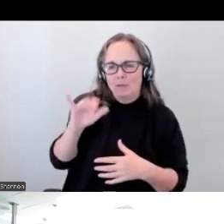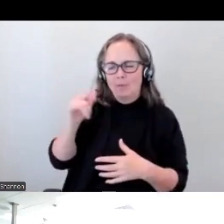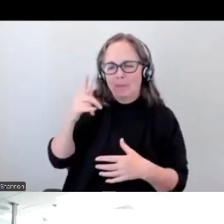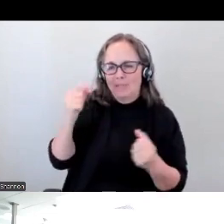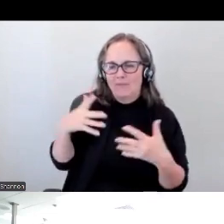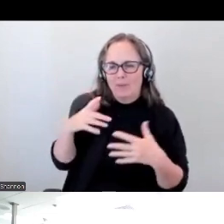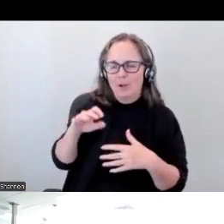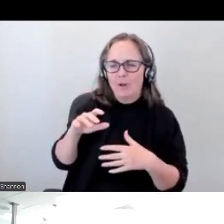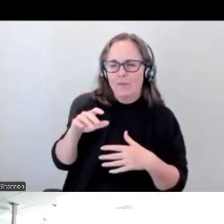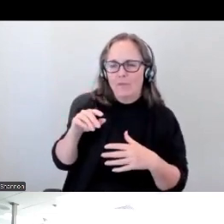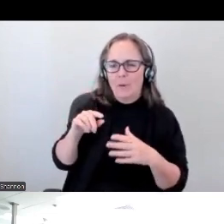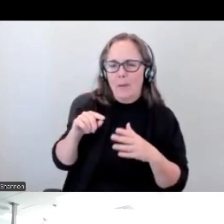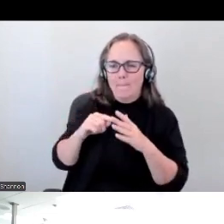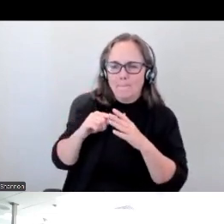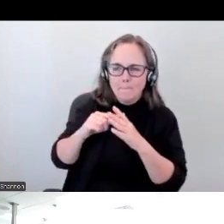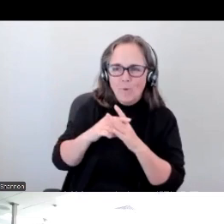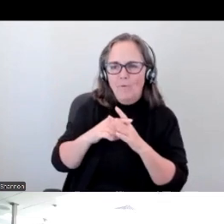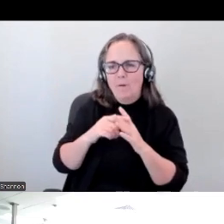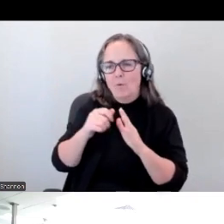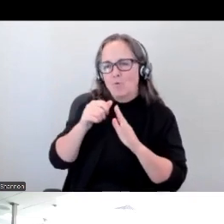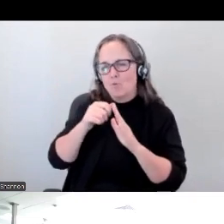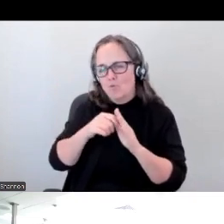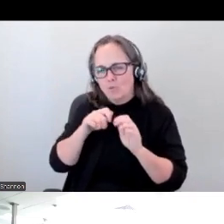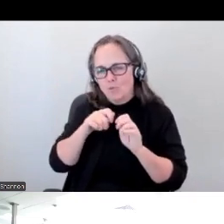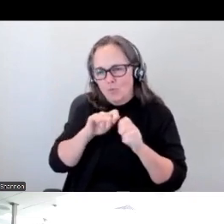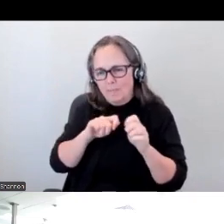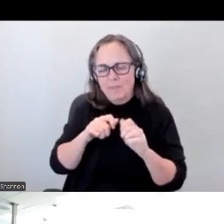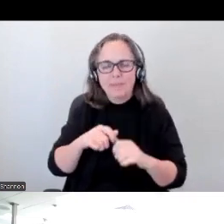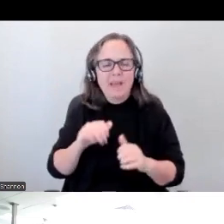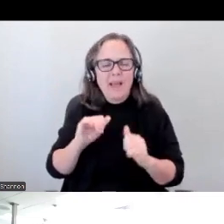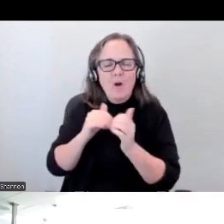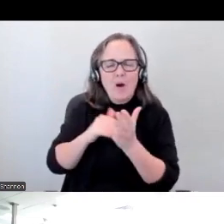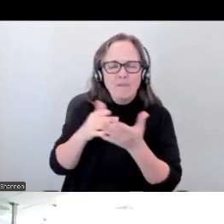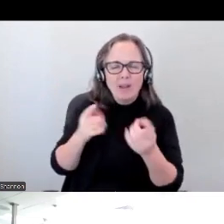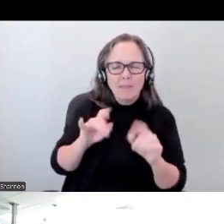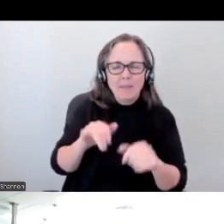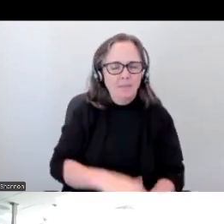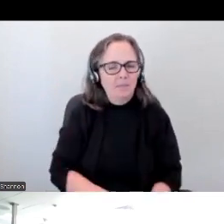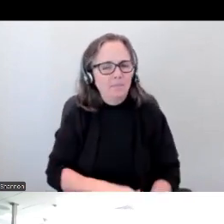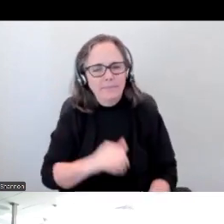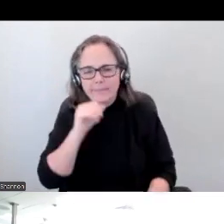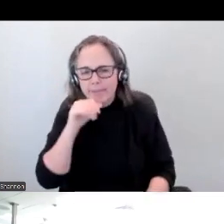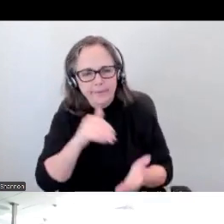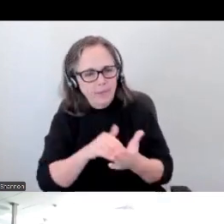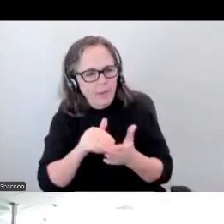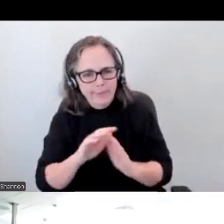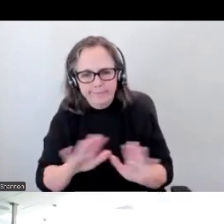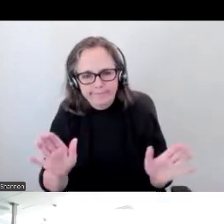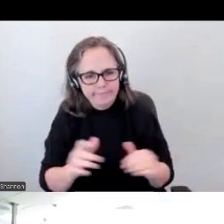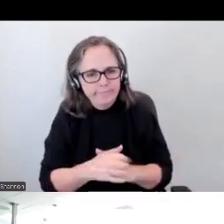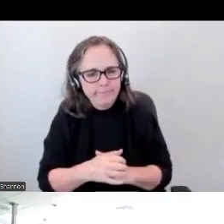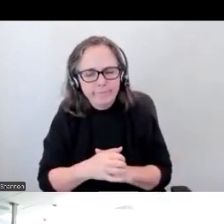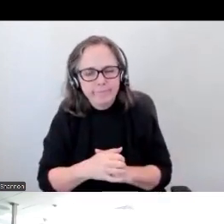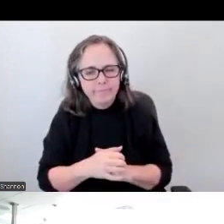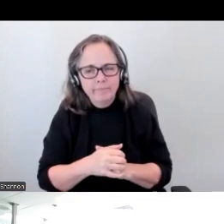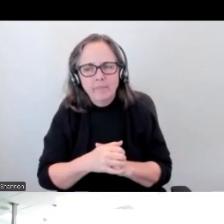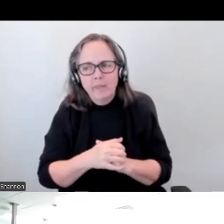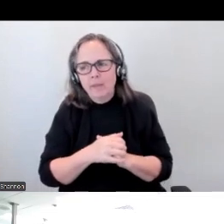of perforations or Yep. rifts in your colon. So how Yep. common is that? Not common. It is in